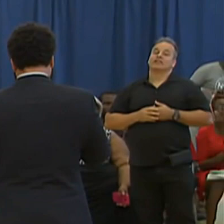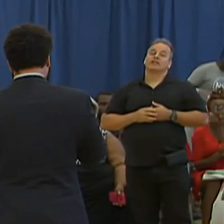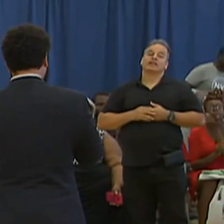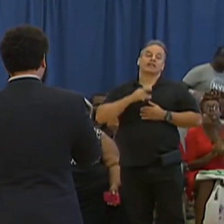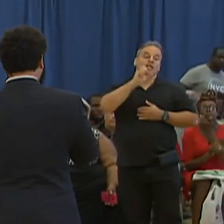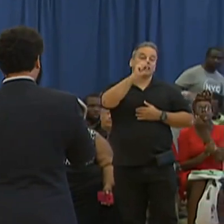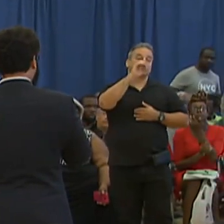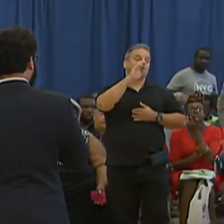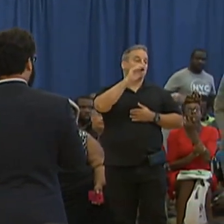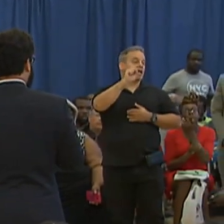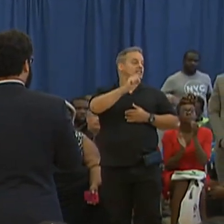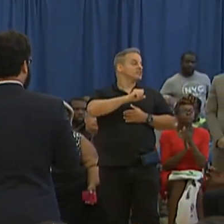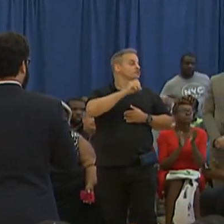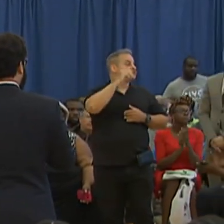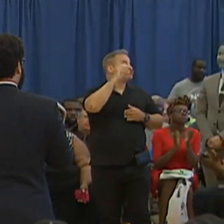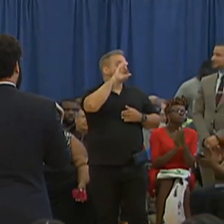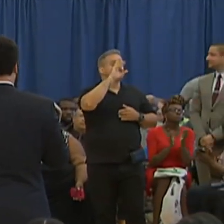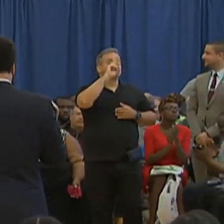SOS Crown Heights.